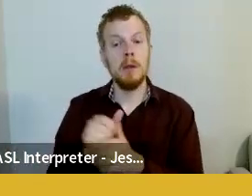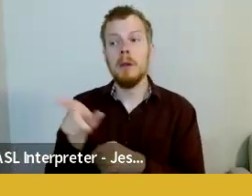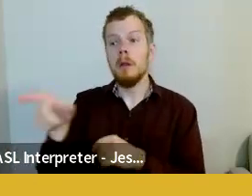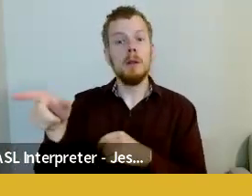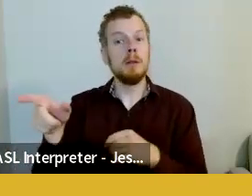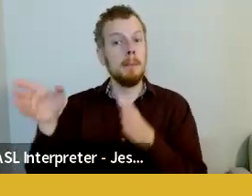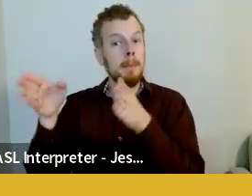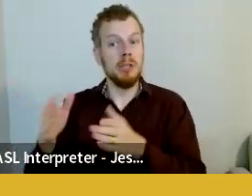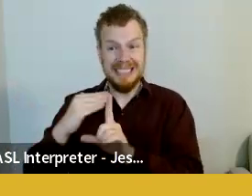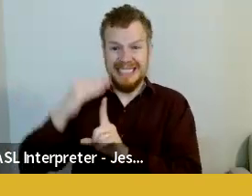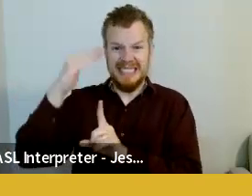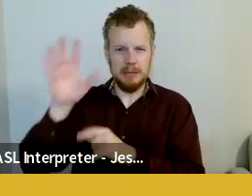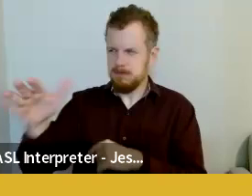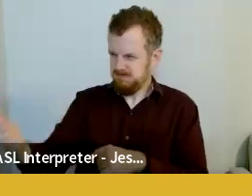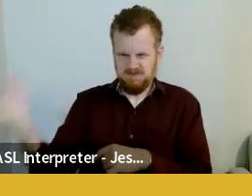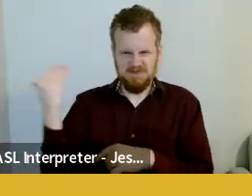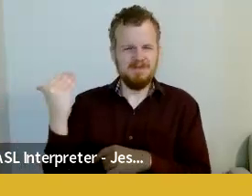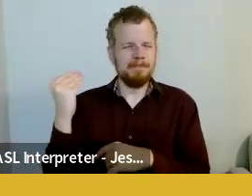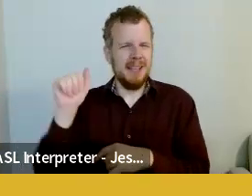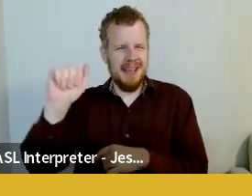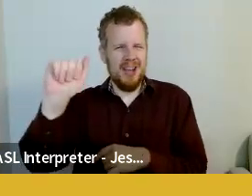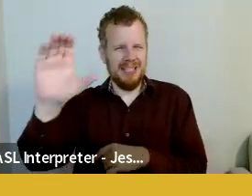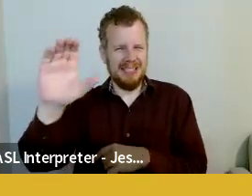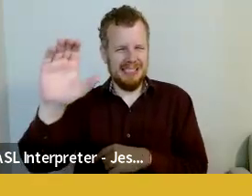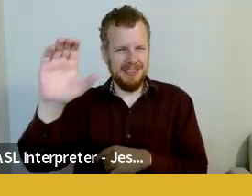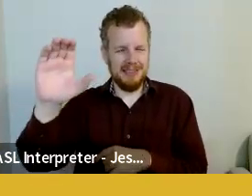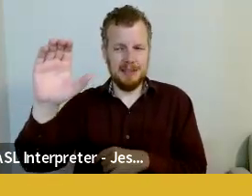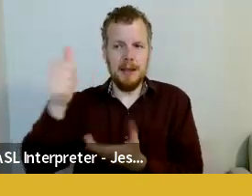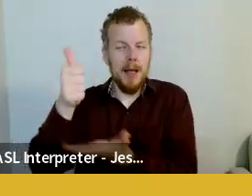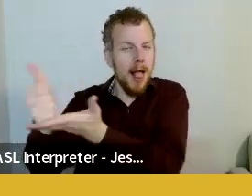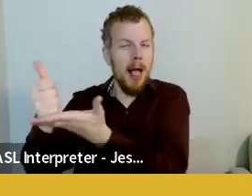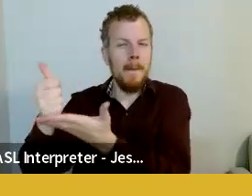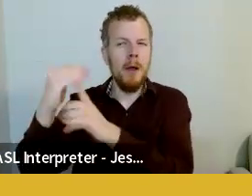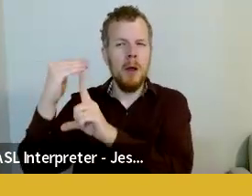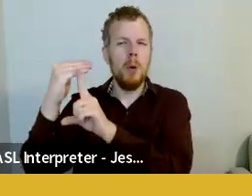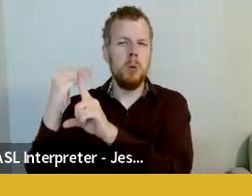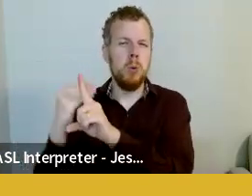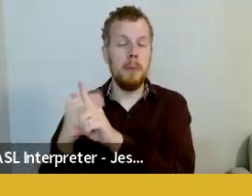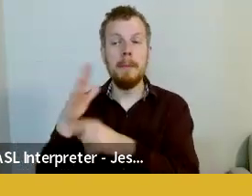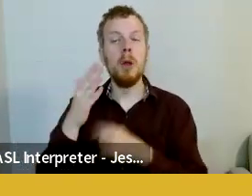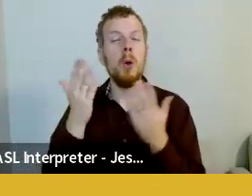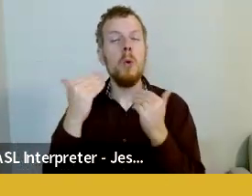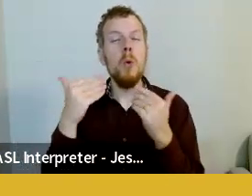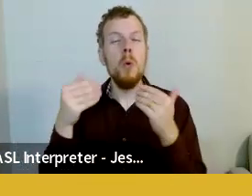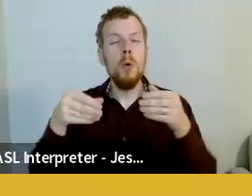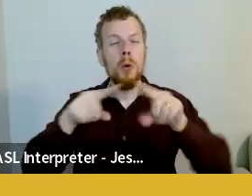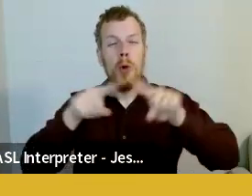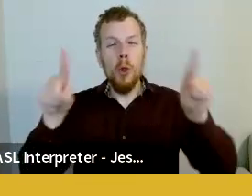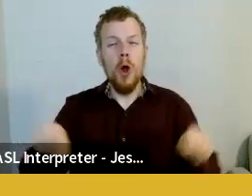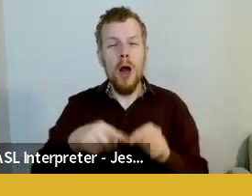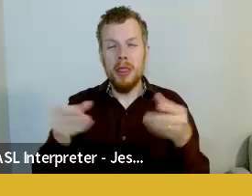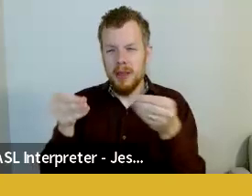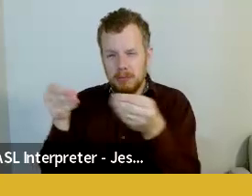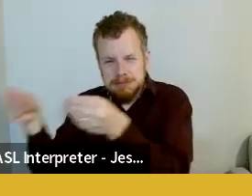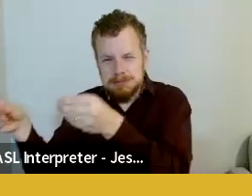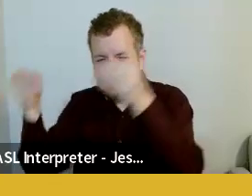cool air-conditioned space and try to lower their body temperature with cool cloths or even a cool shower. Do